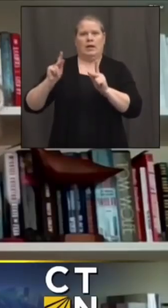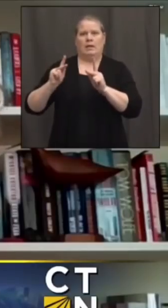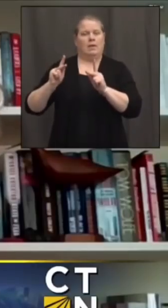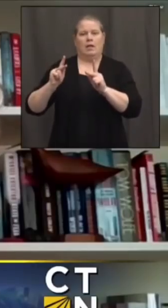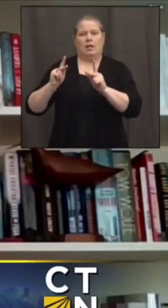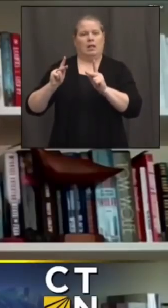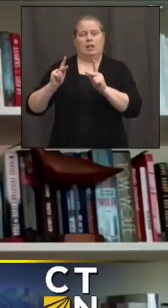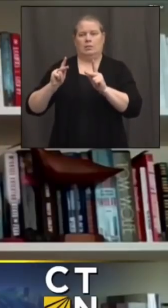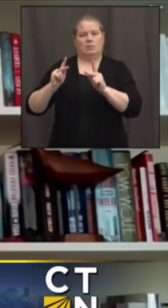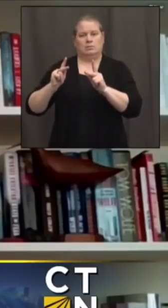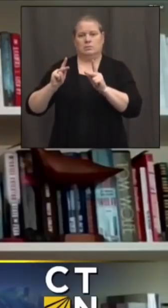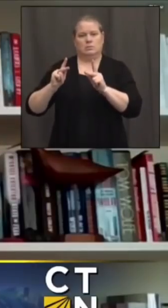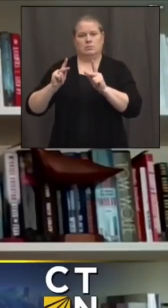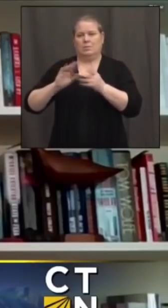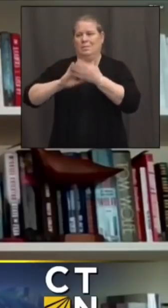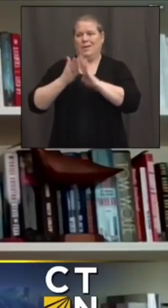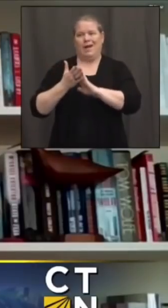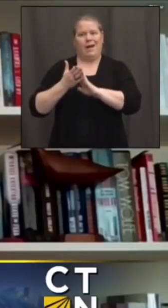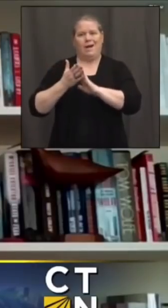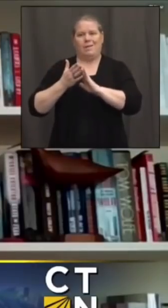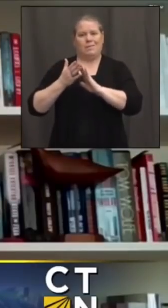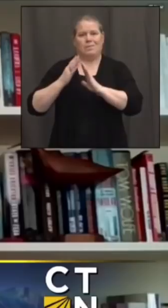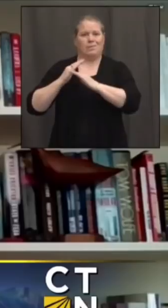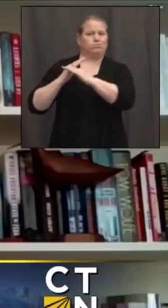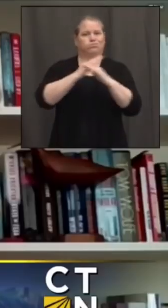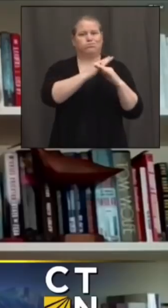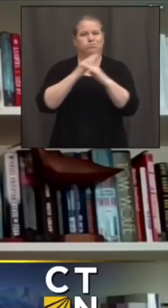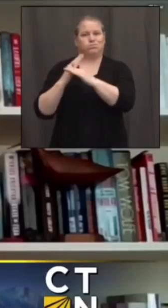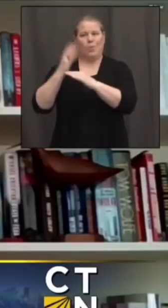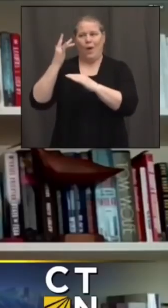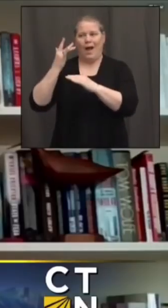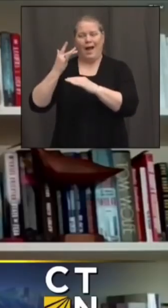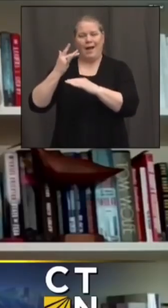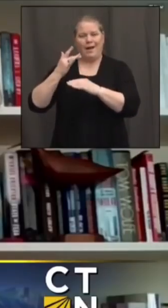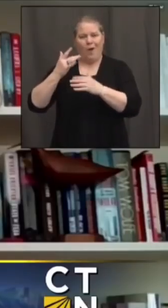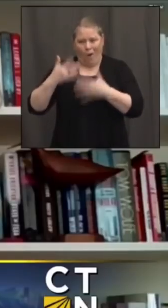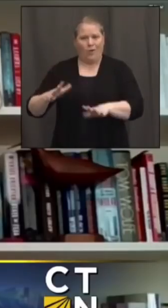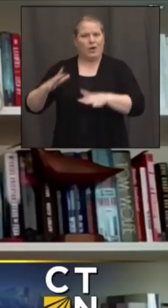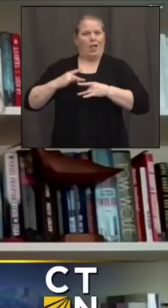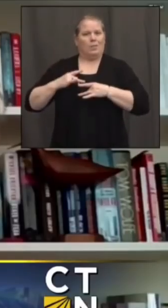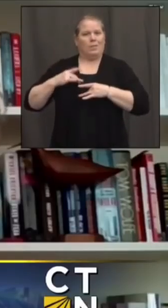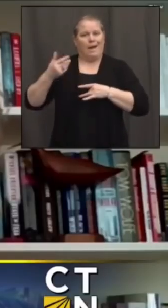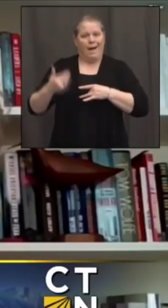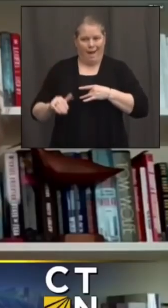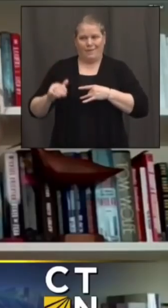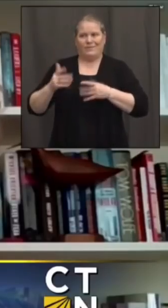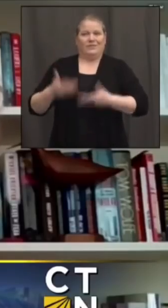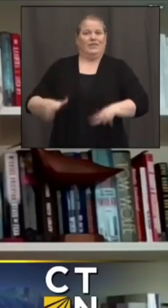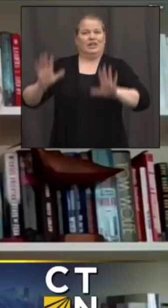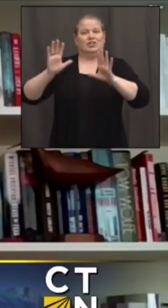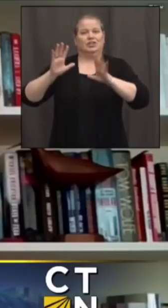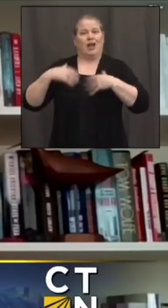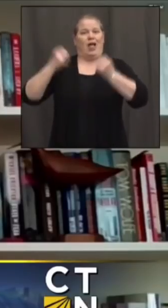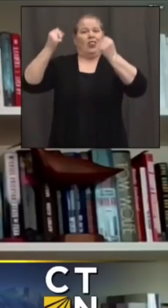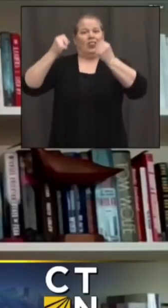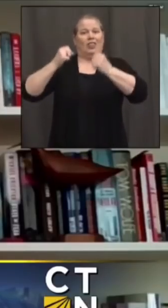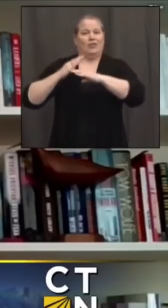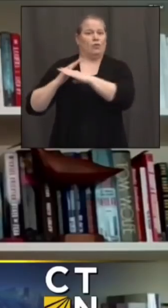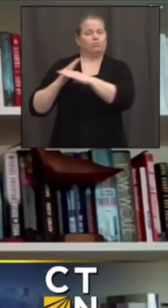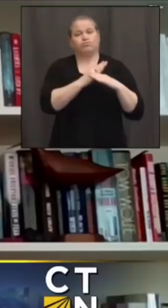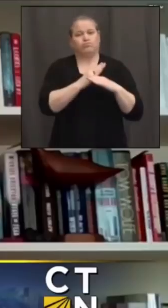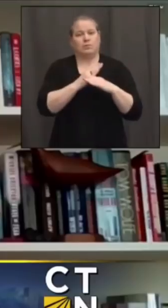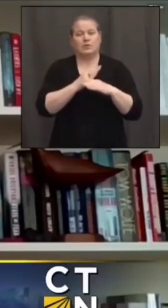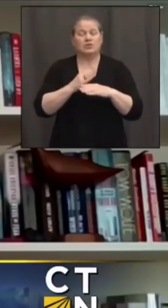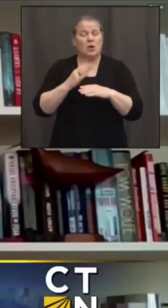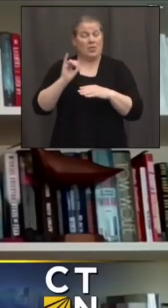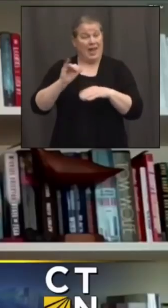natural infection. We just haven't seen a large enough number of infections for that to be the case. So it's probably a combination of